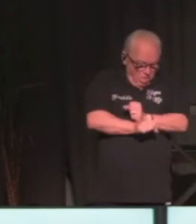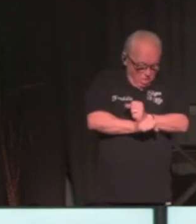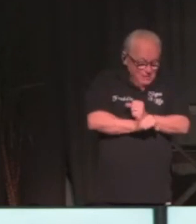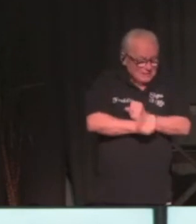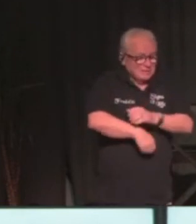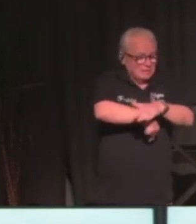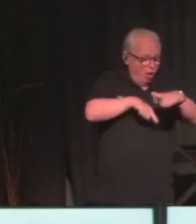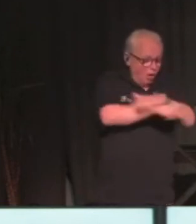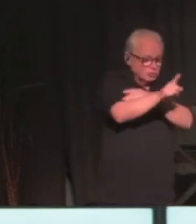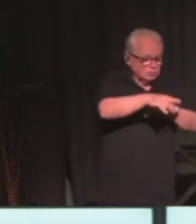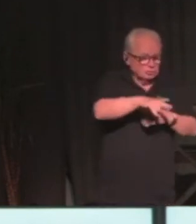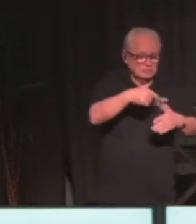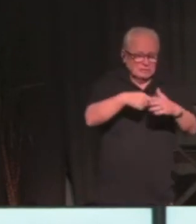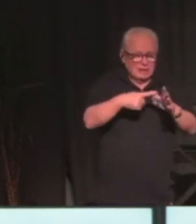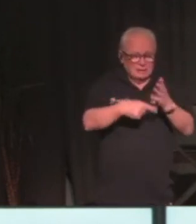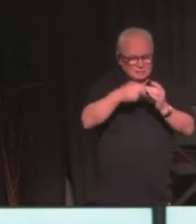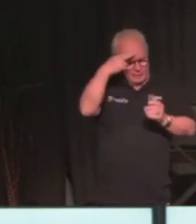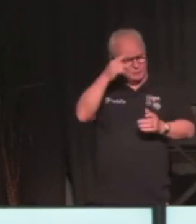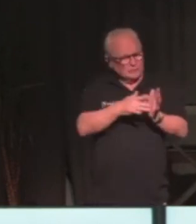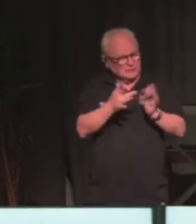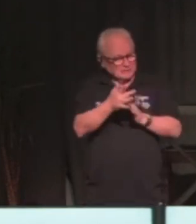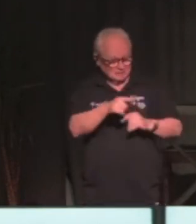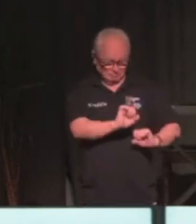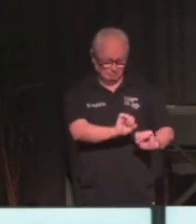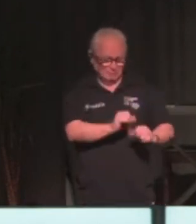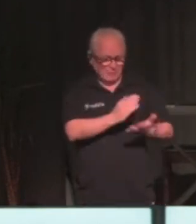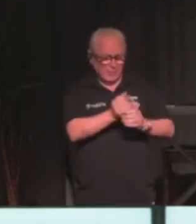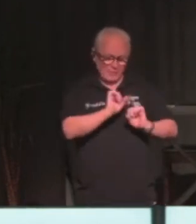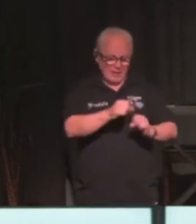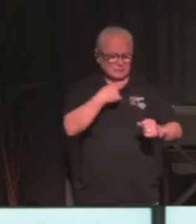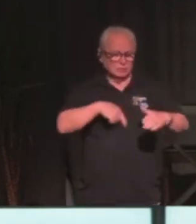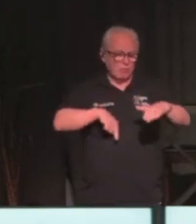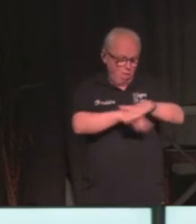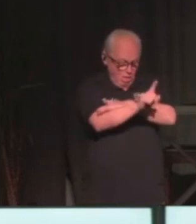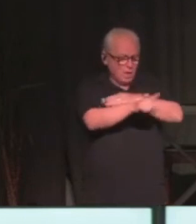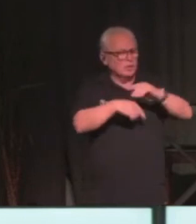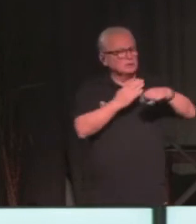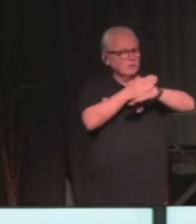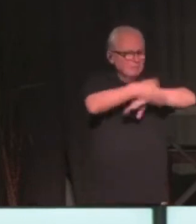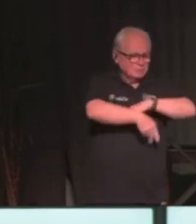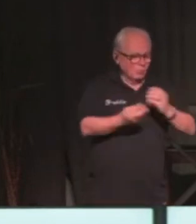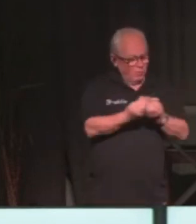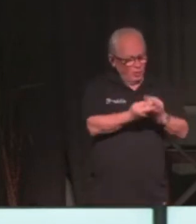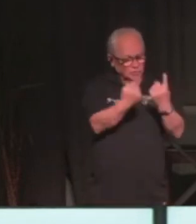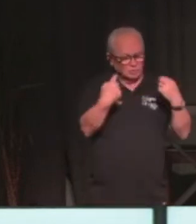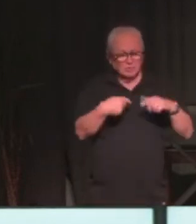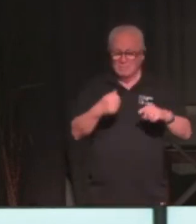You see, it's part of his commission with us. And it's my job, therefore, to then